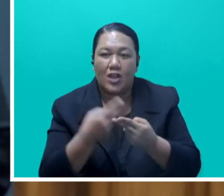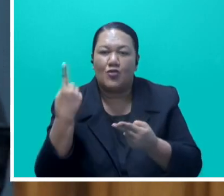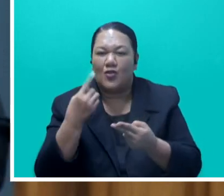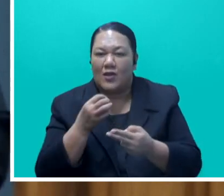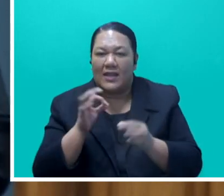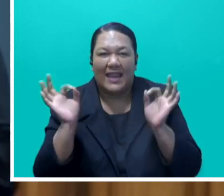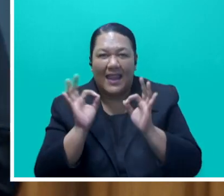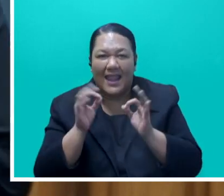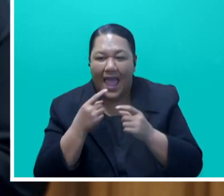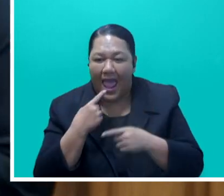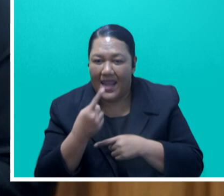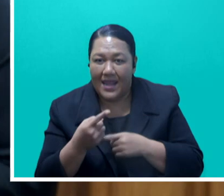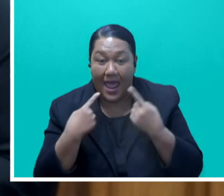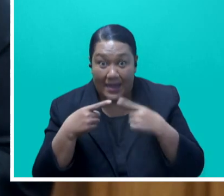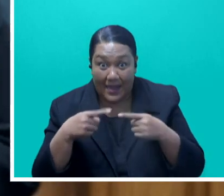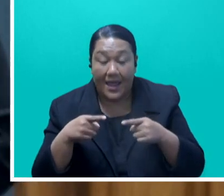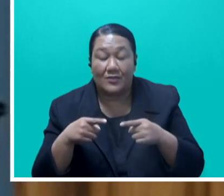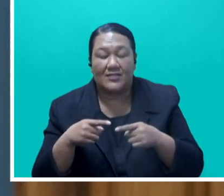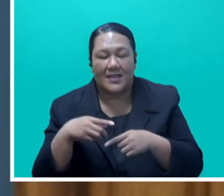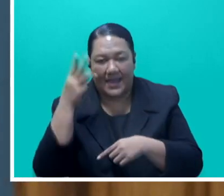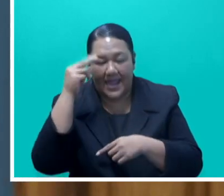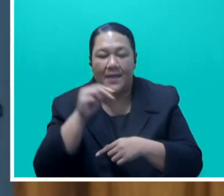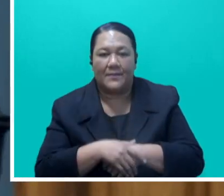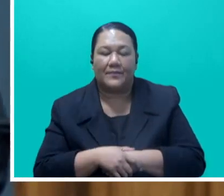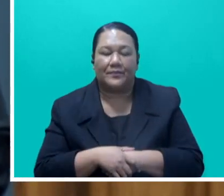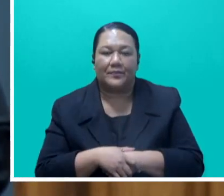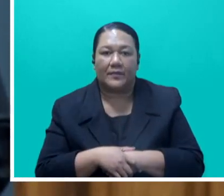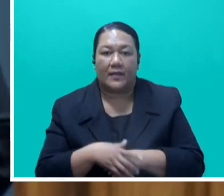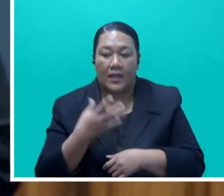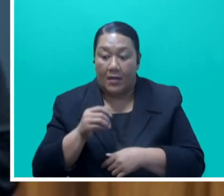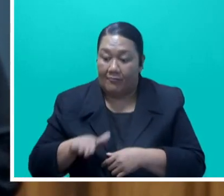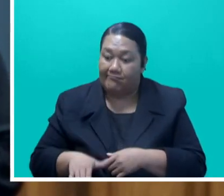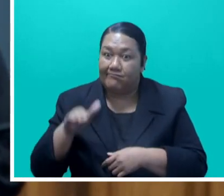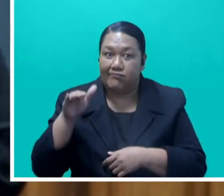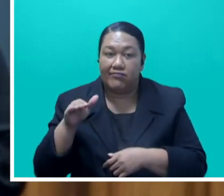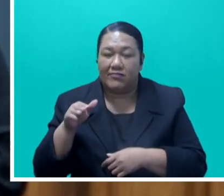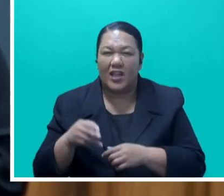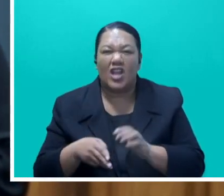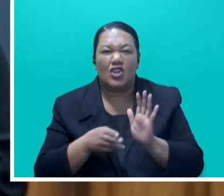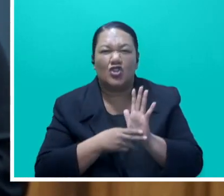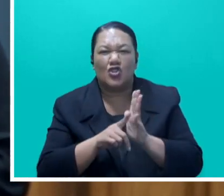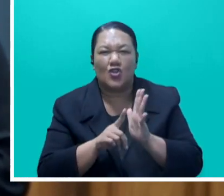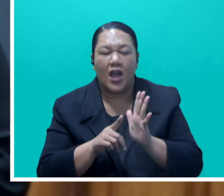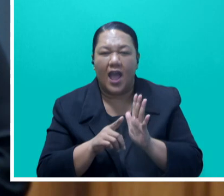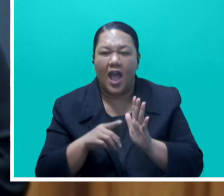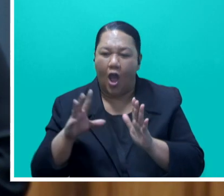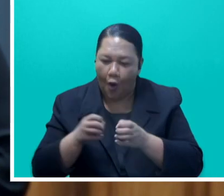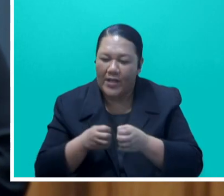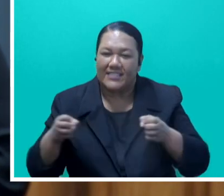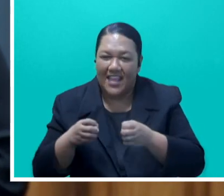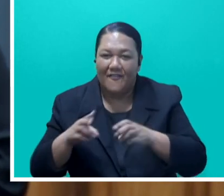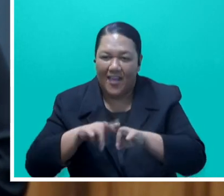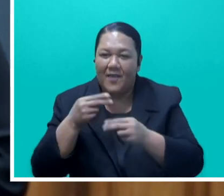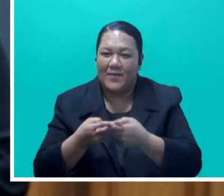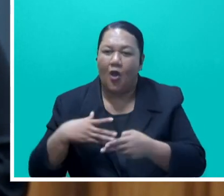Mr. Speaker, sir, growing up, there was never a time where we lived as a nuclear family. There were always relatives from Ra and Vanuatu at home with